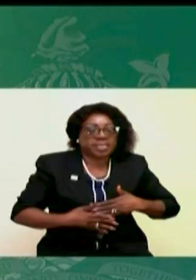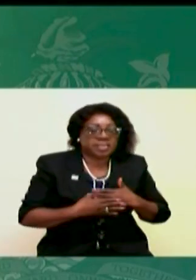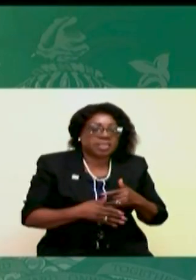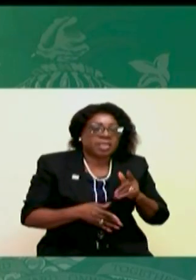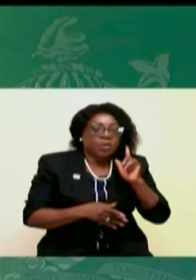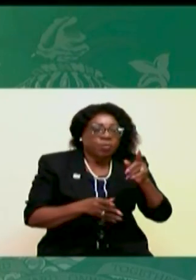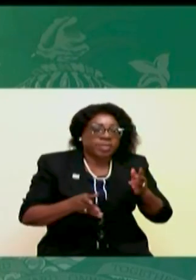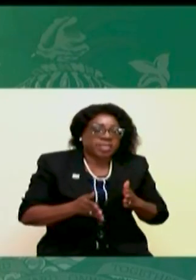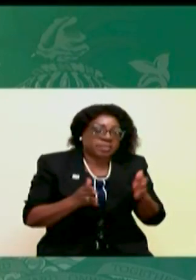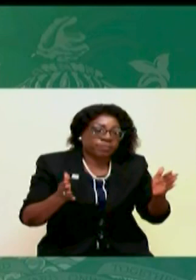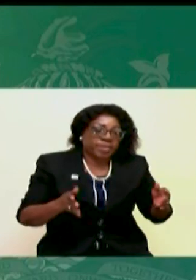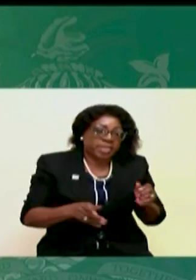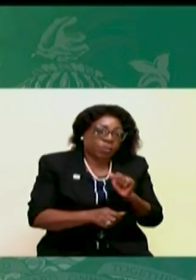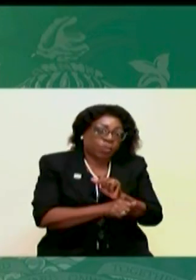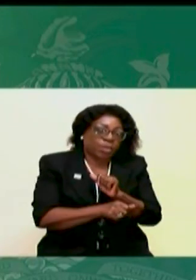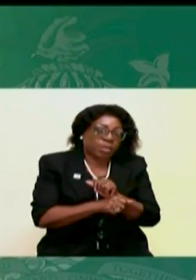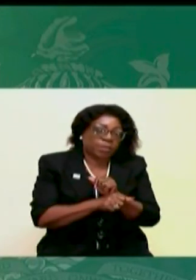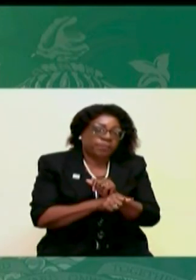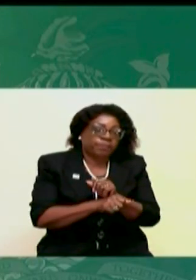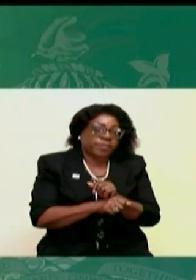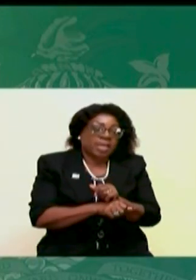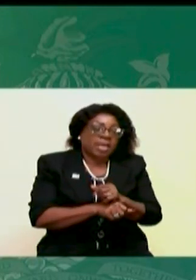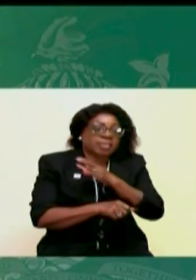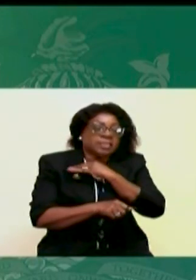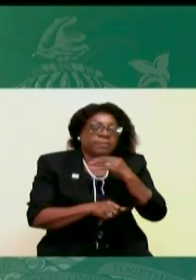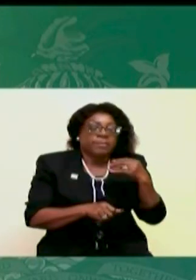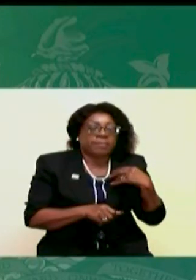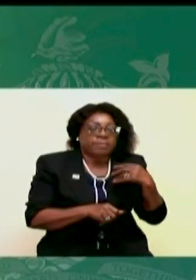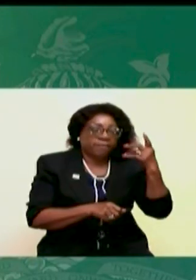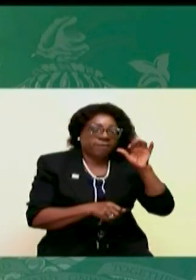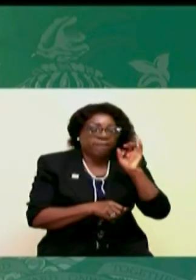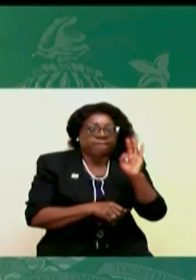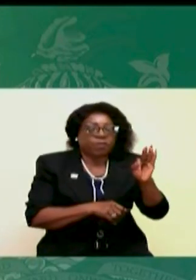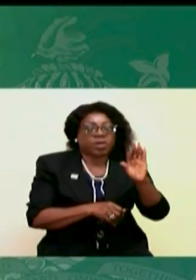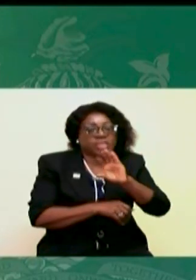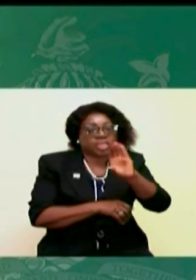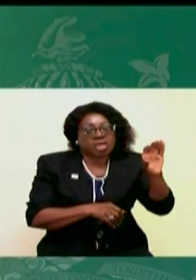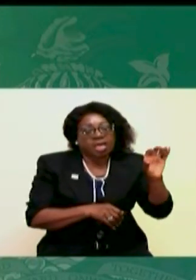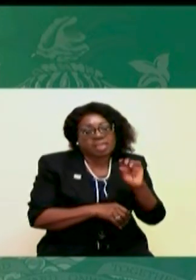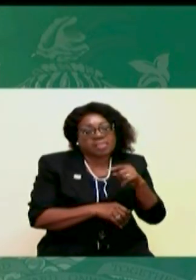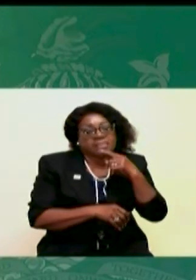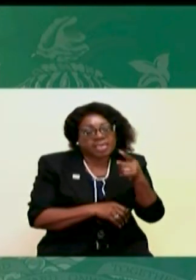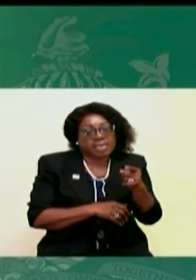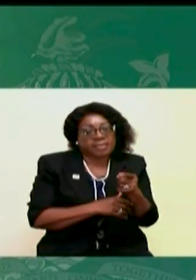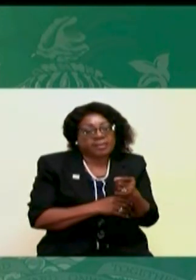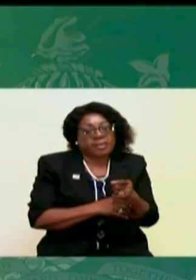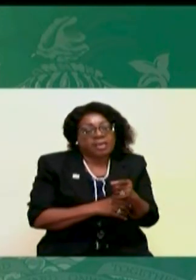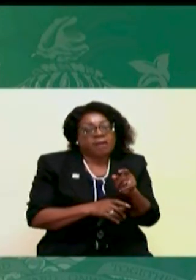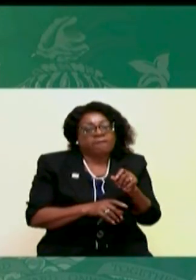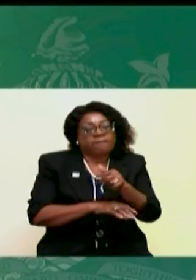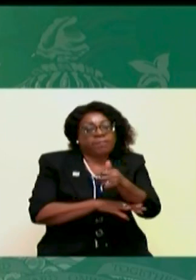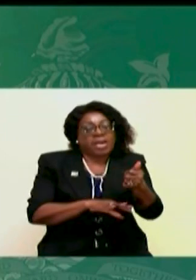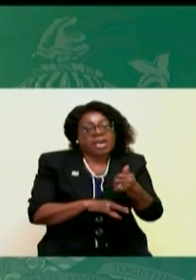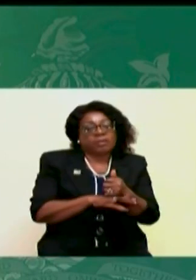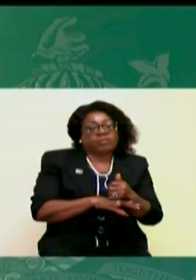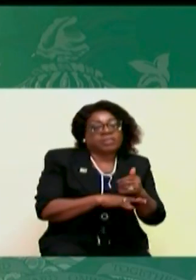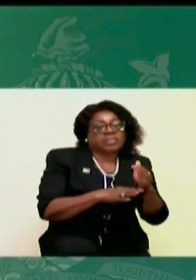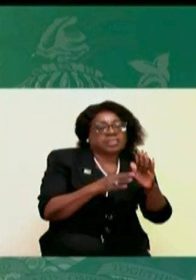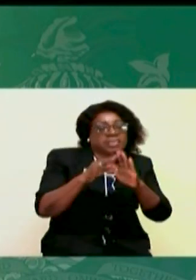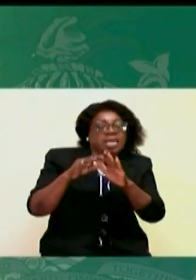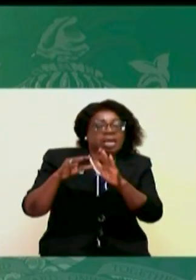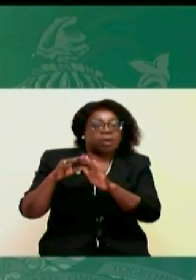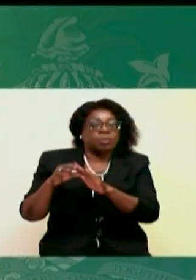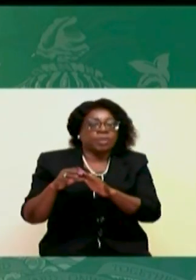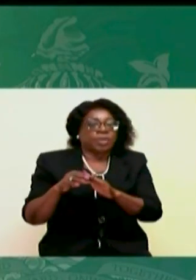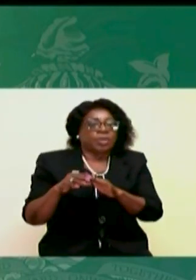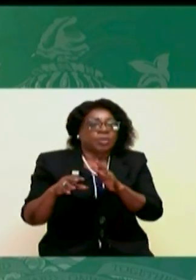massive projects. As the member for Fort Charlotte mentioned in his presentation, from Andrus Town to Bearing Point in Central